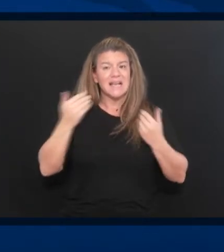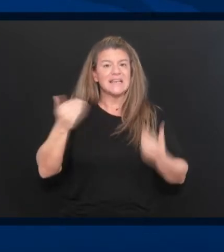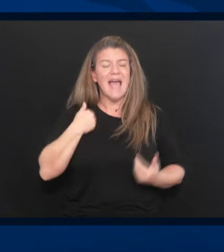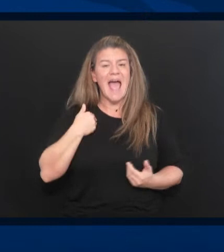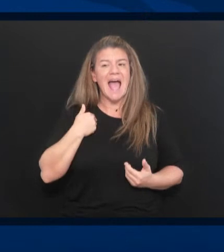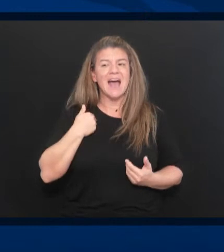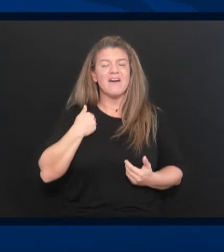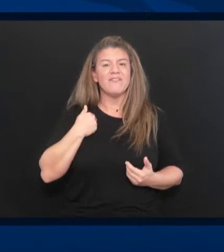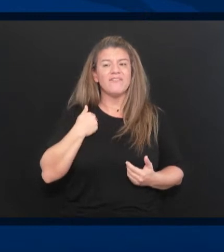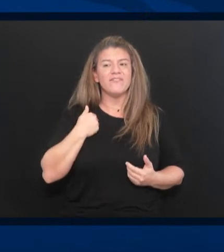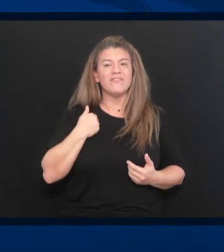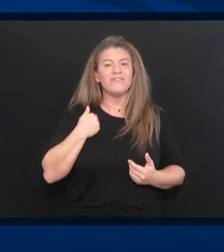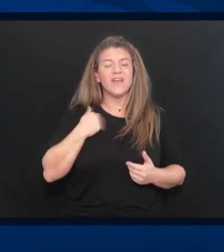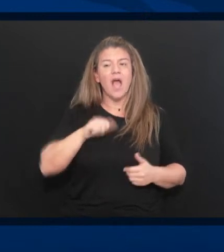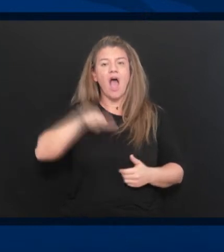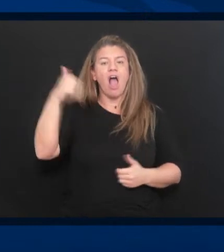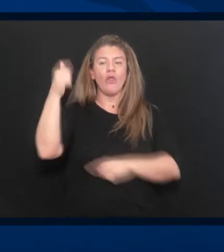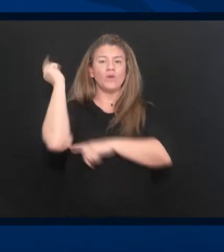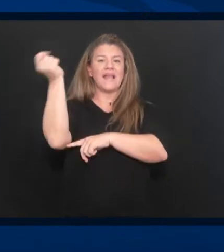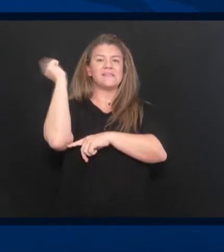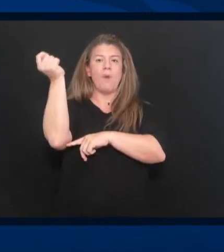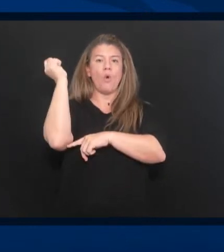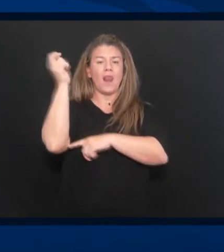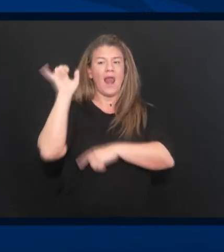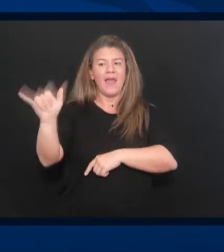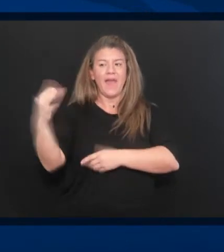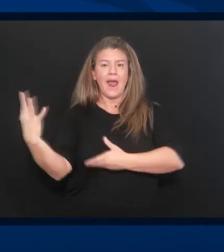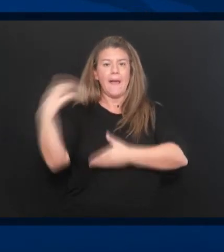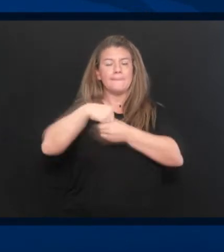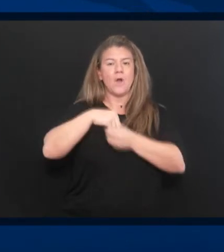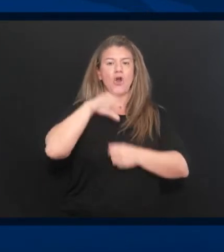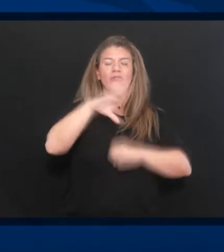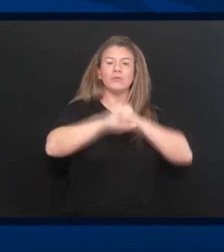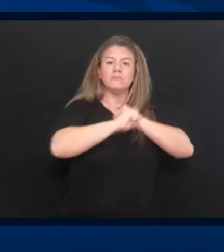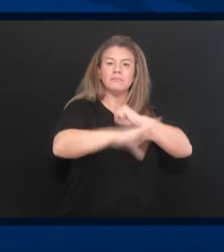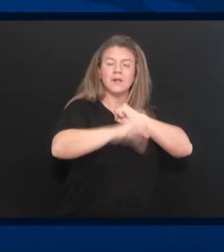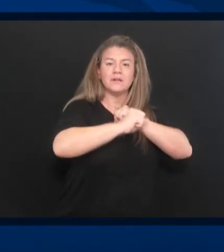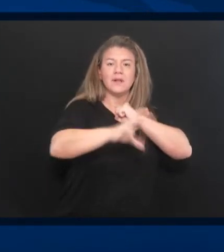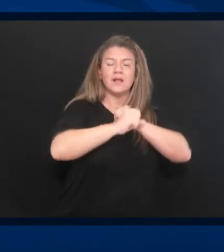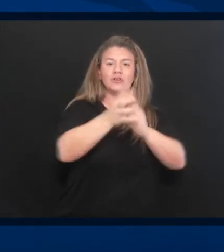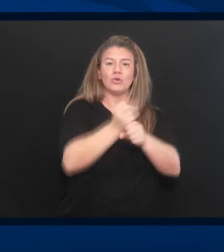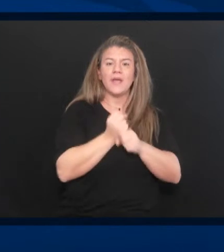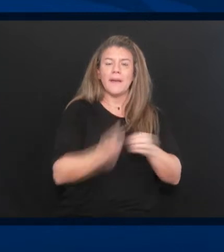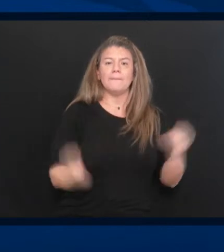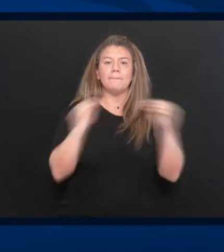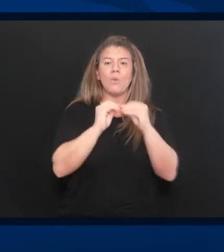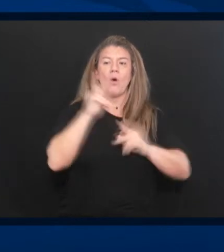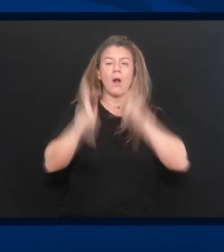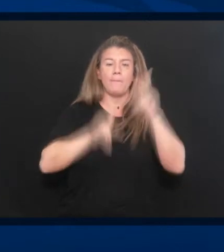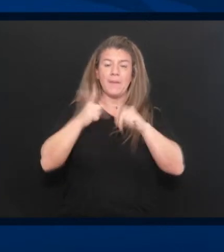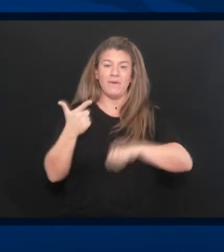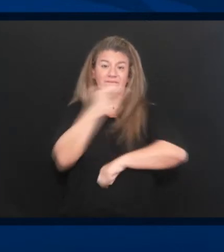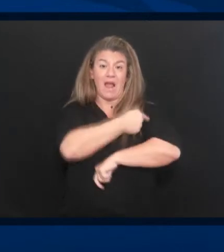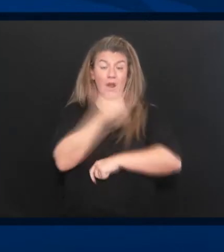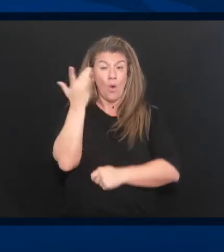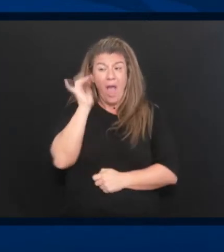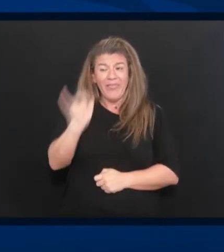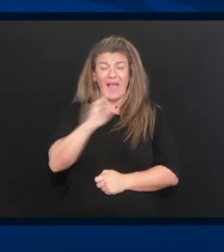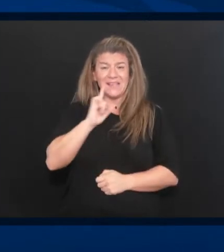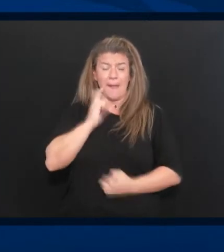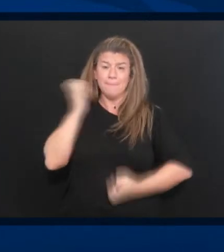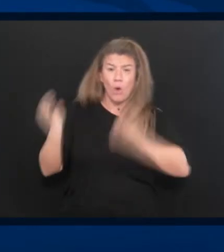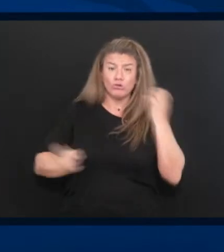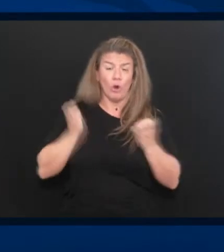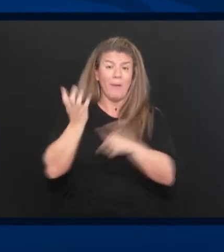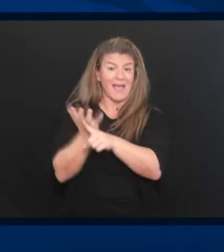other testimonials like that as part of your campaign to get people vaccinated, because that's an emotional